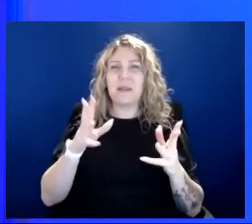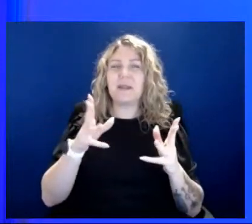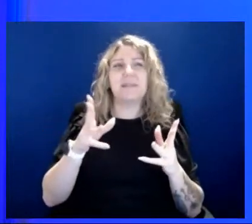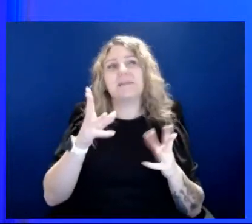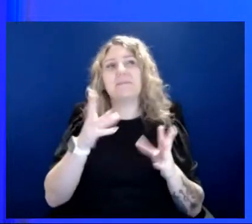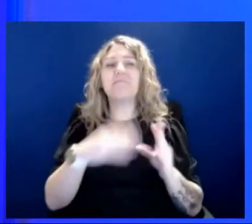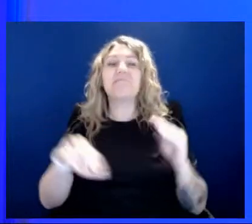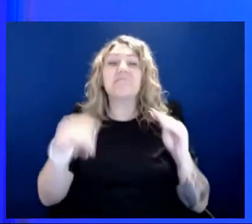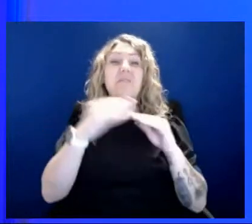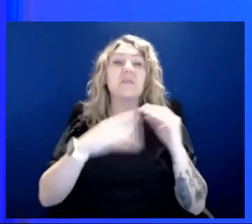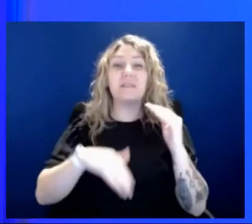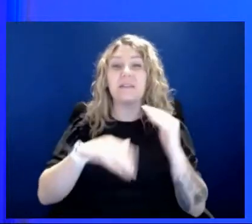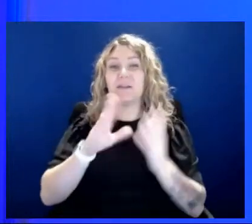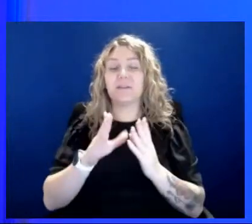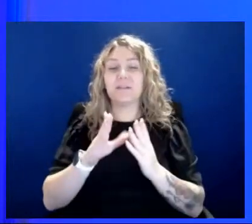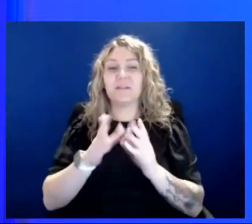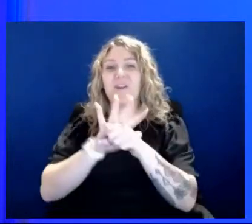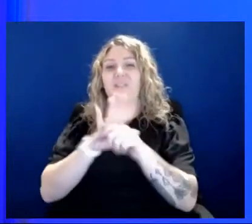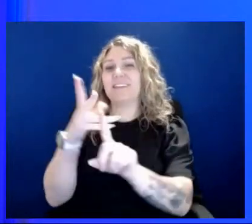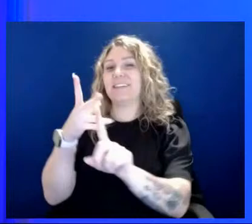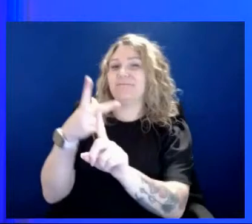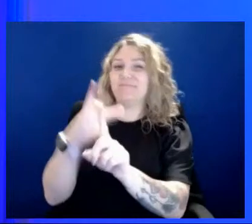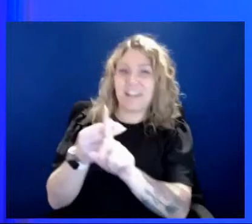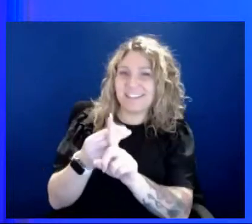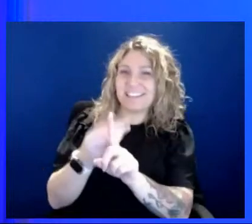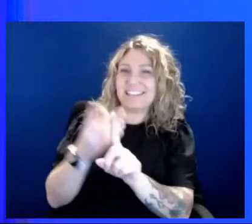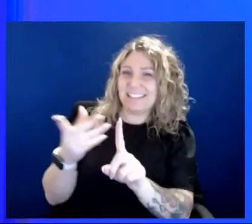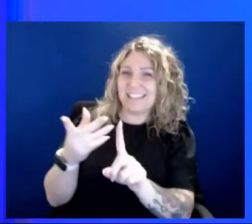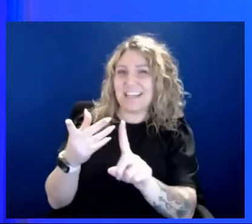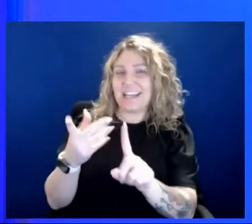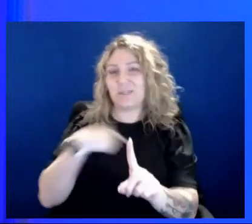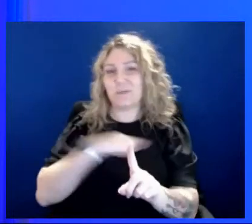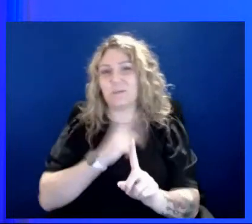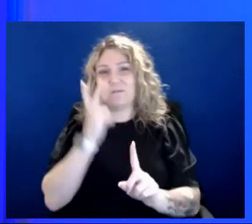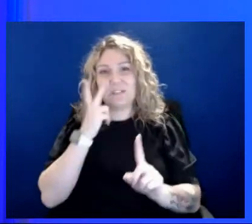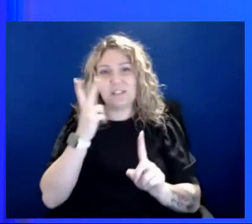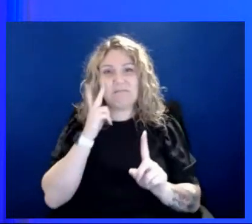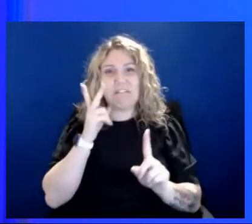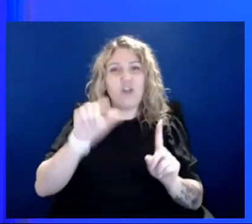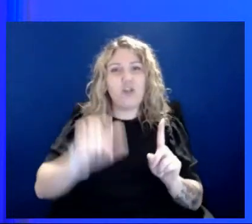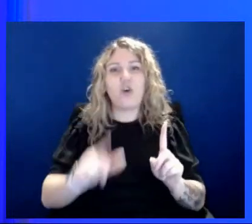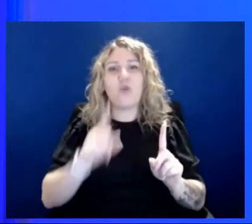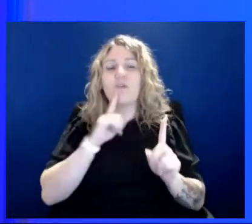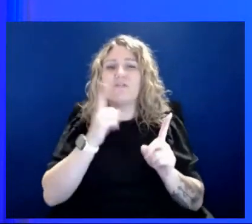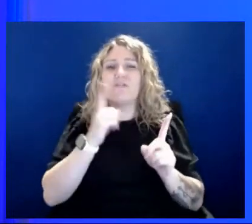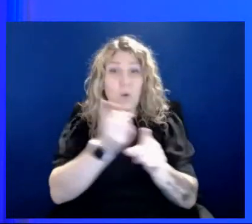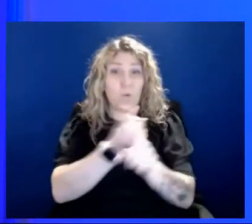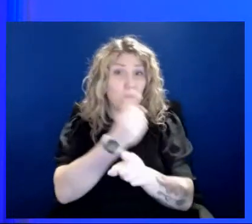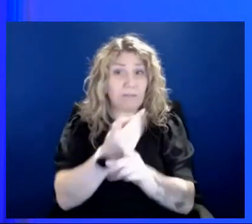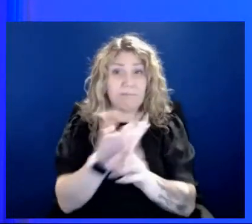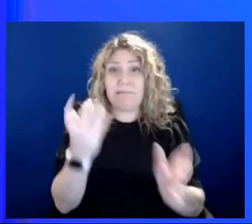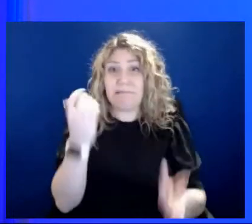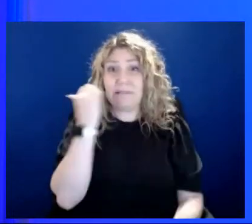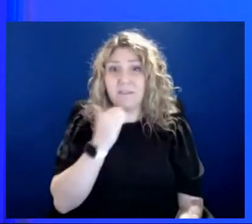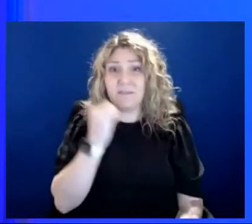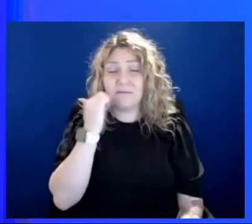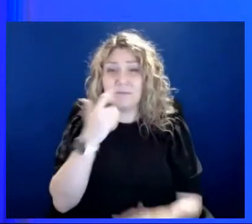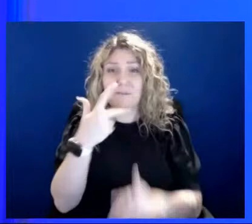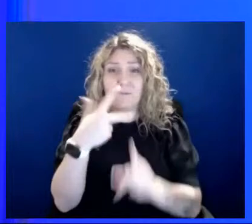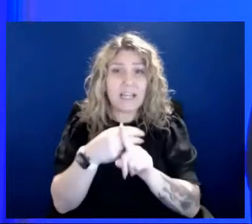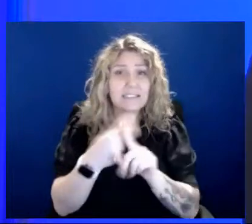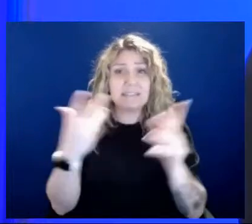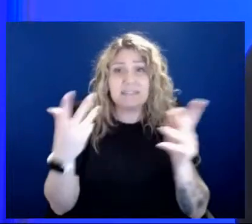COVID-19 vaccine realm, so that we have seen lower uptake of routinely recommended vaccinations.